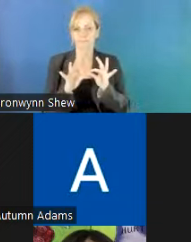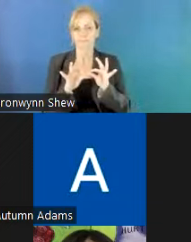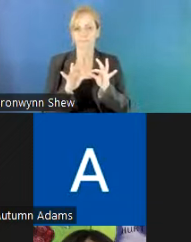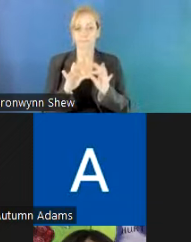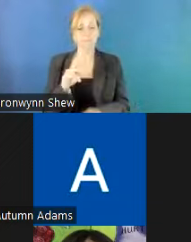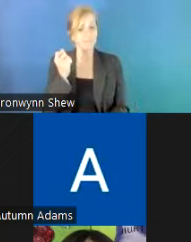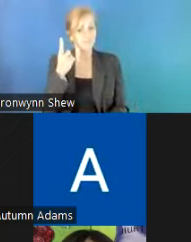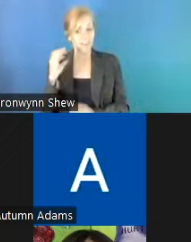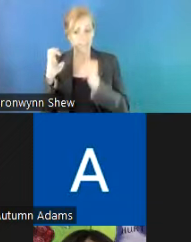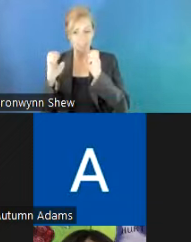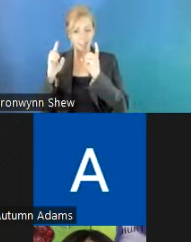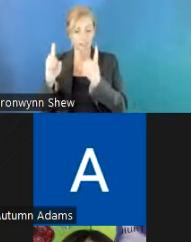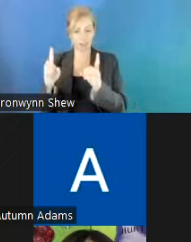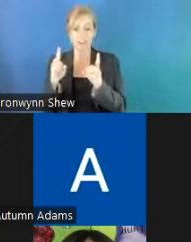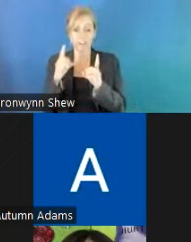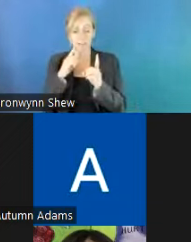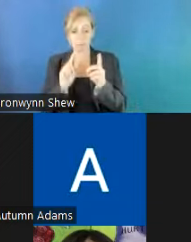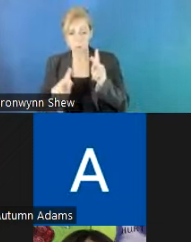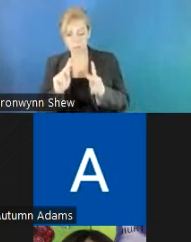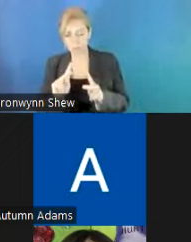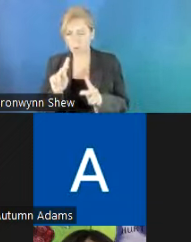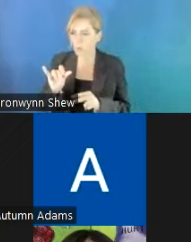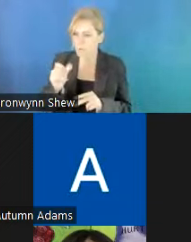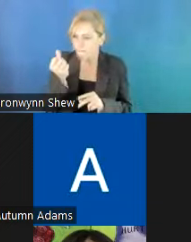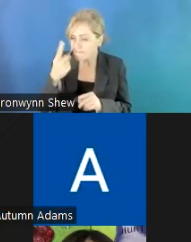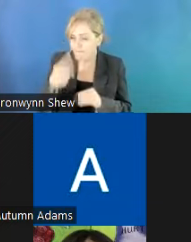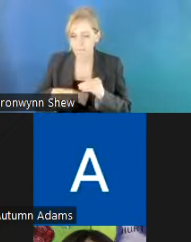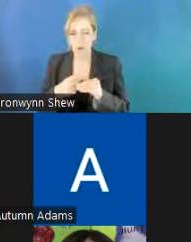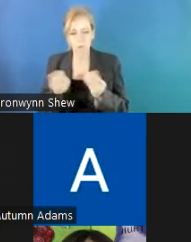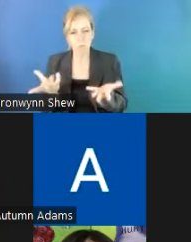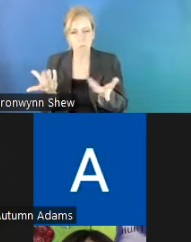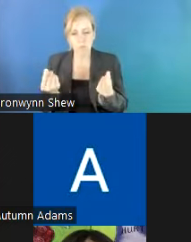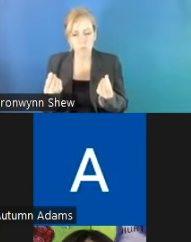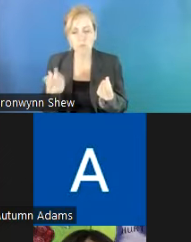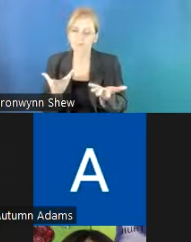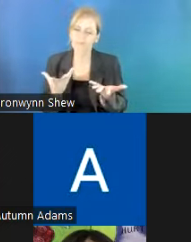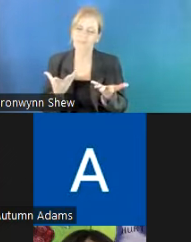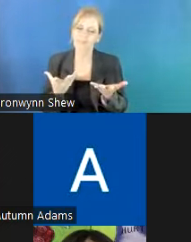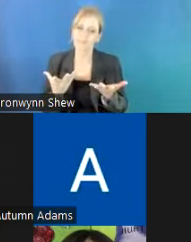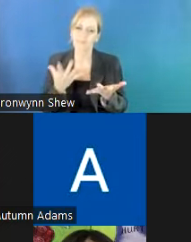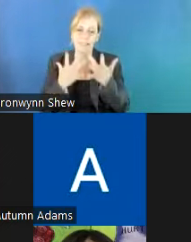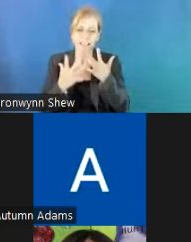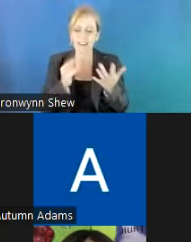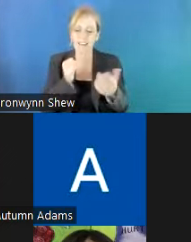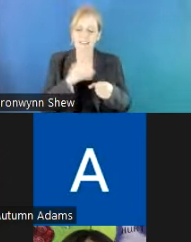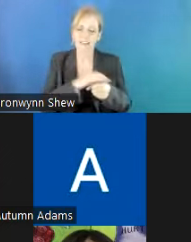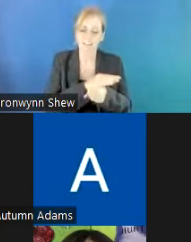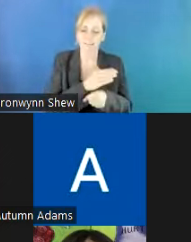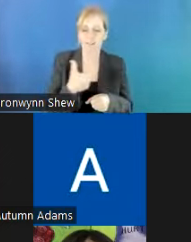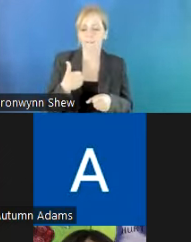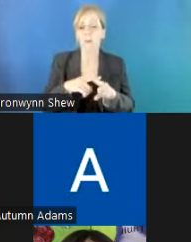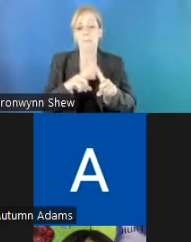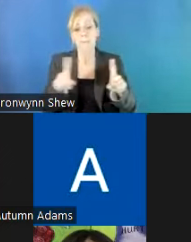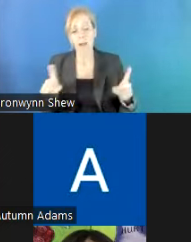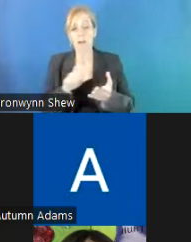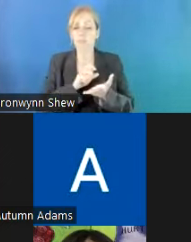education is lacking everywhere, but having this available and communicating with them, writing, texting through the phone, having